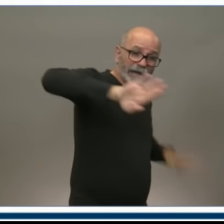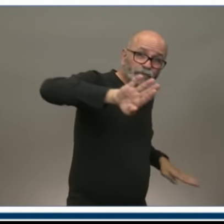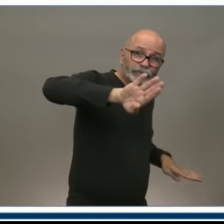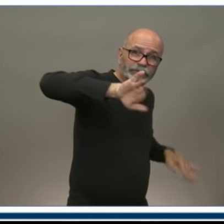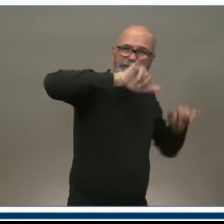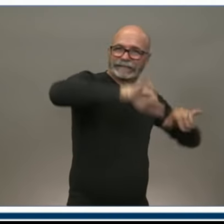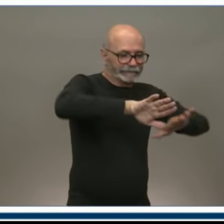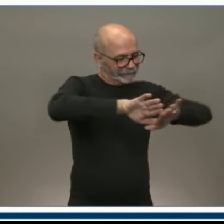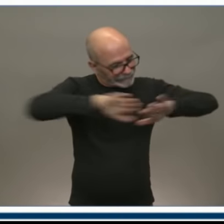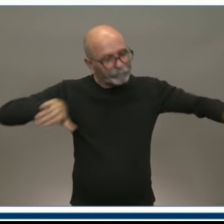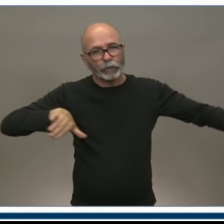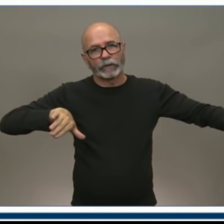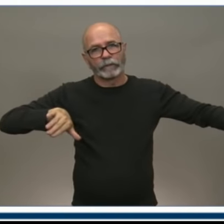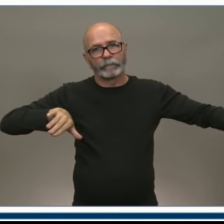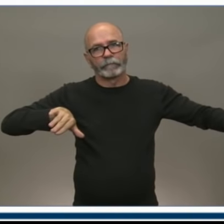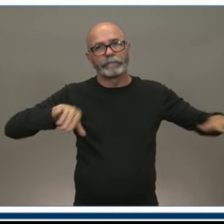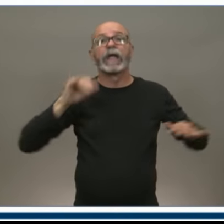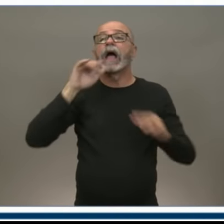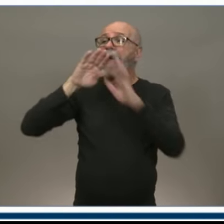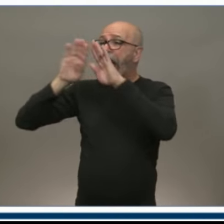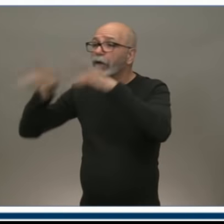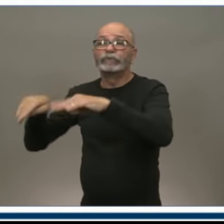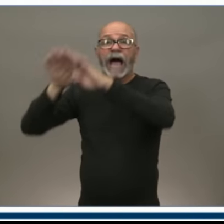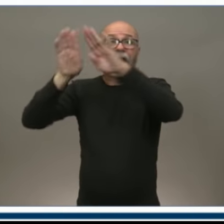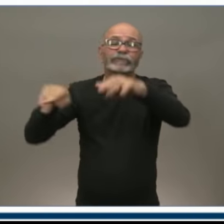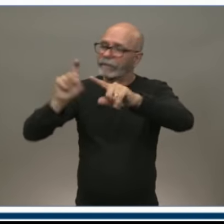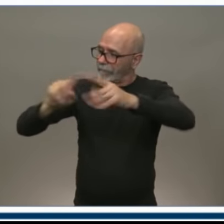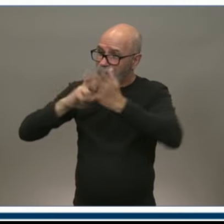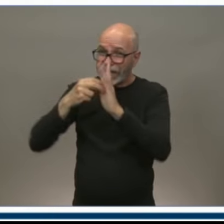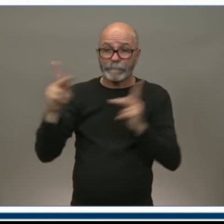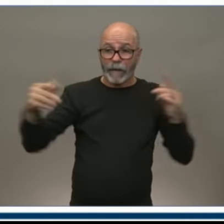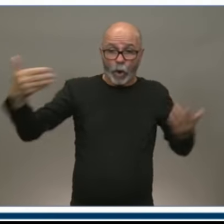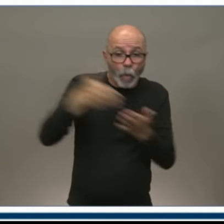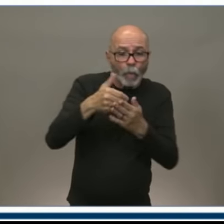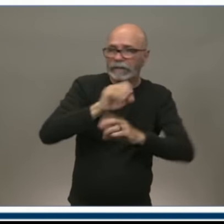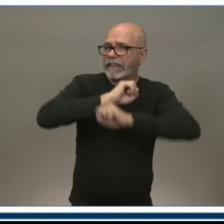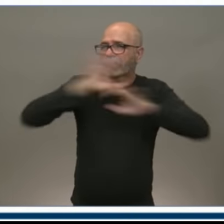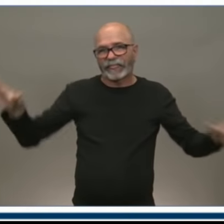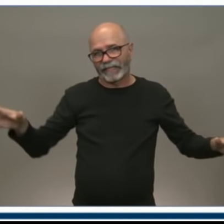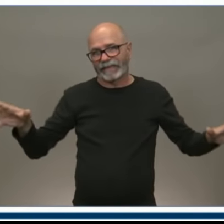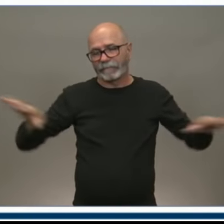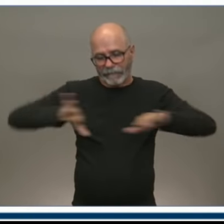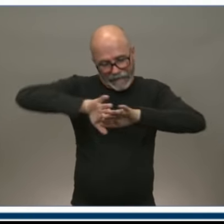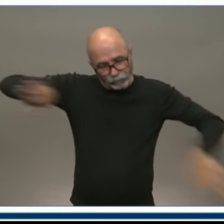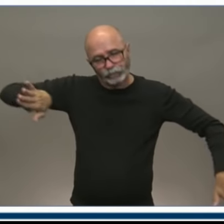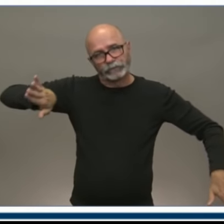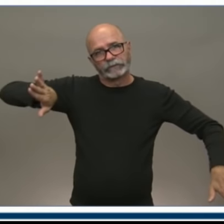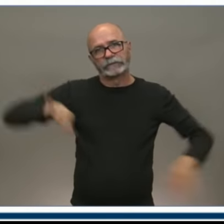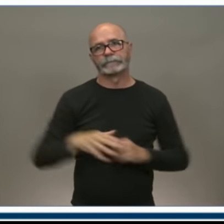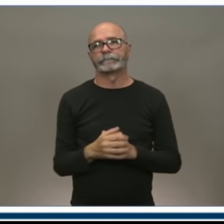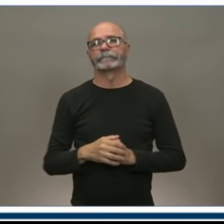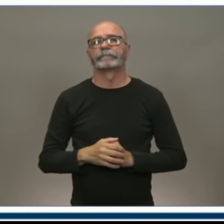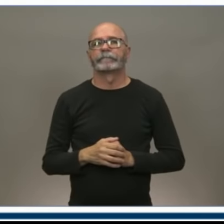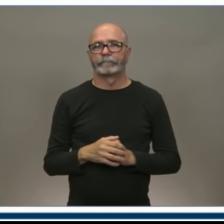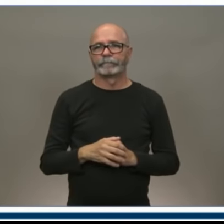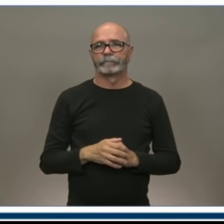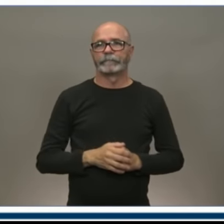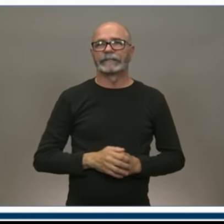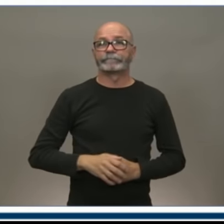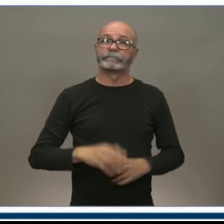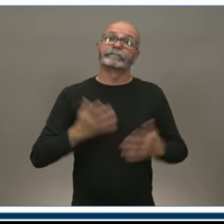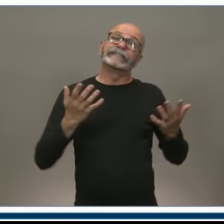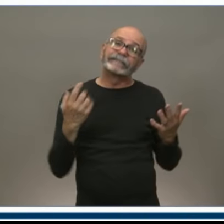separate from anybody else in the household. The bottom line is where we need to take additional steps to avoid the spread of